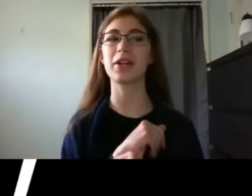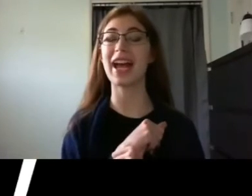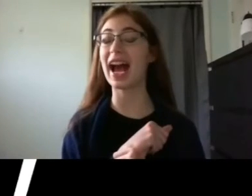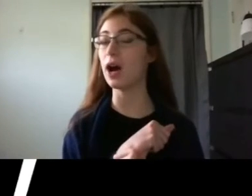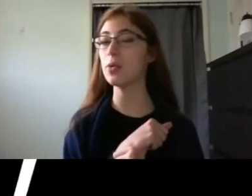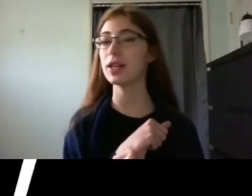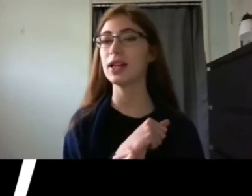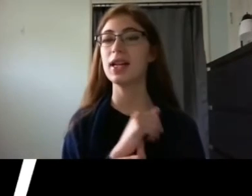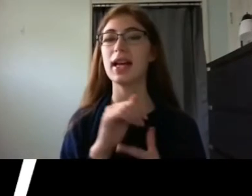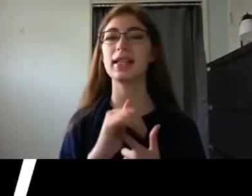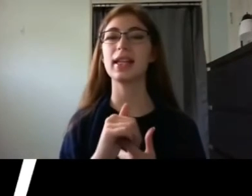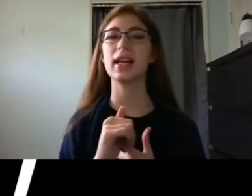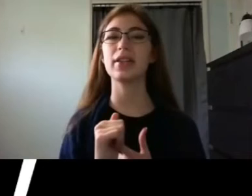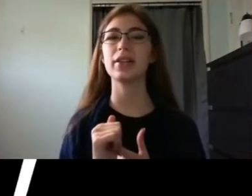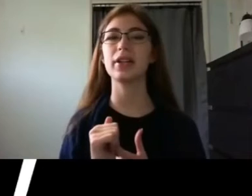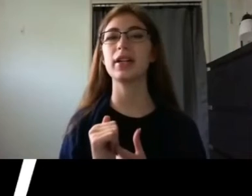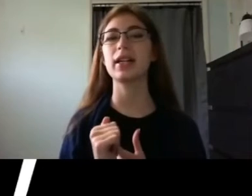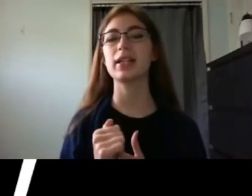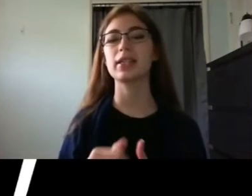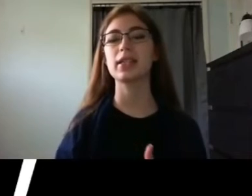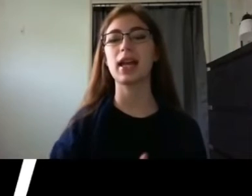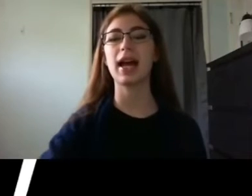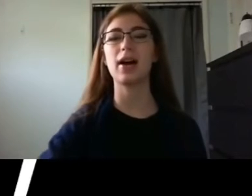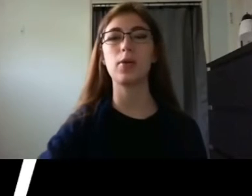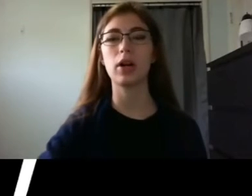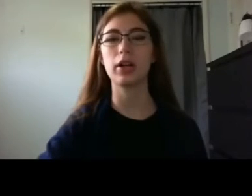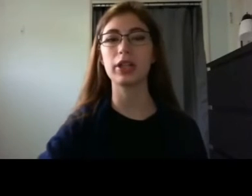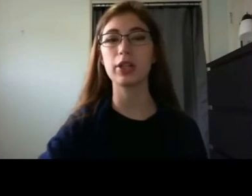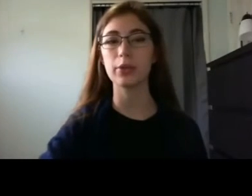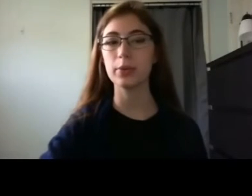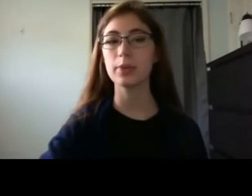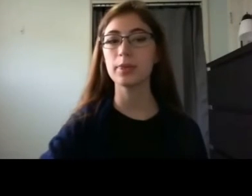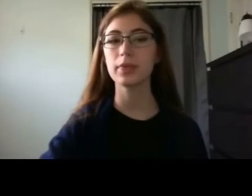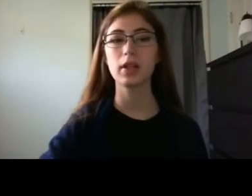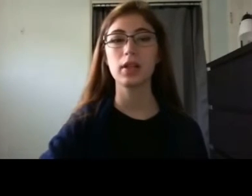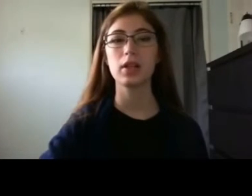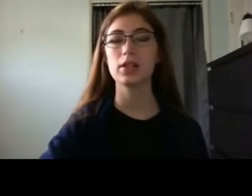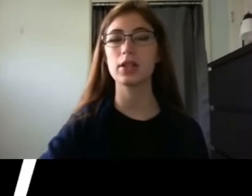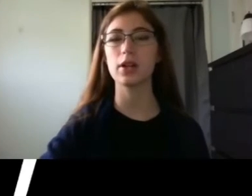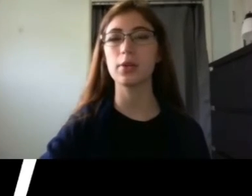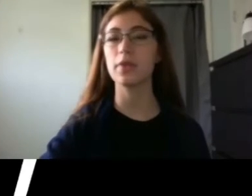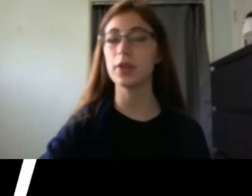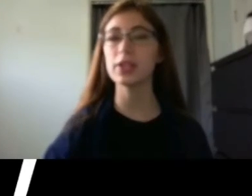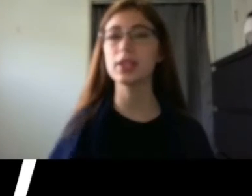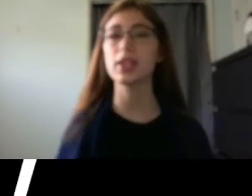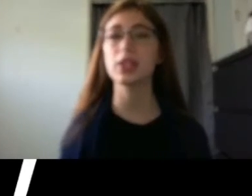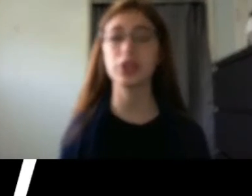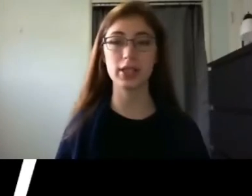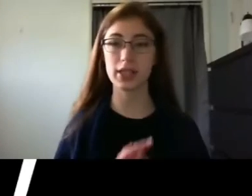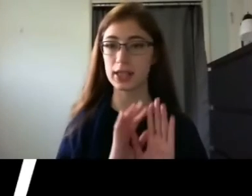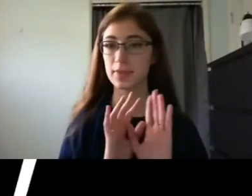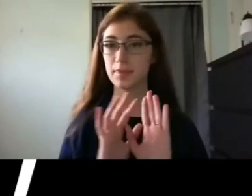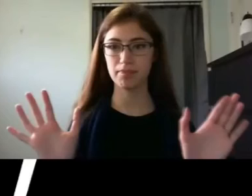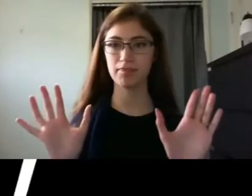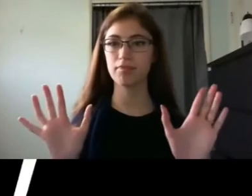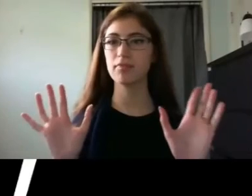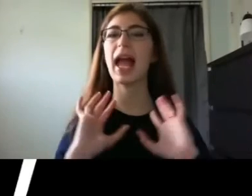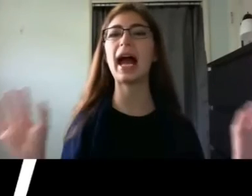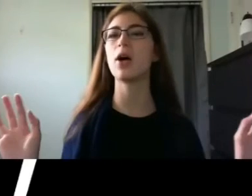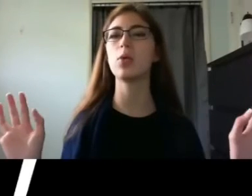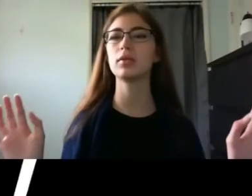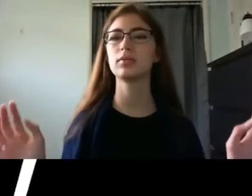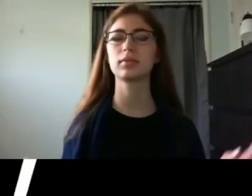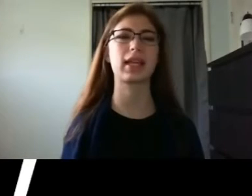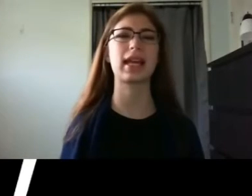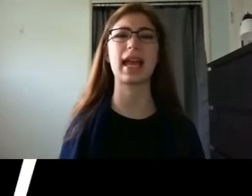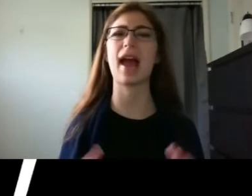the word how, and the other is how are you. So first, just